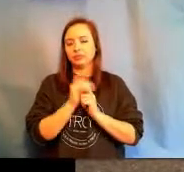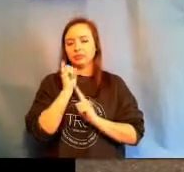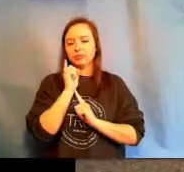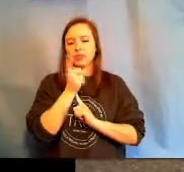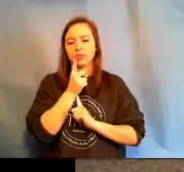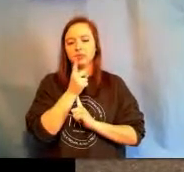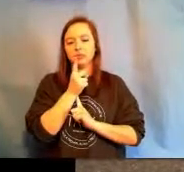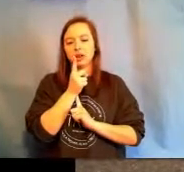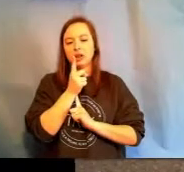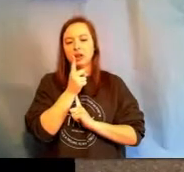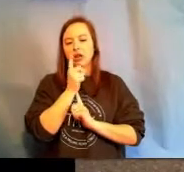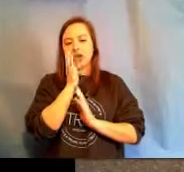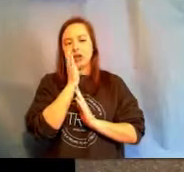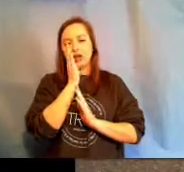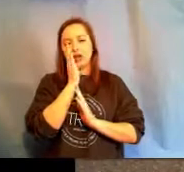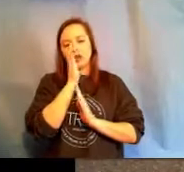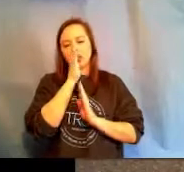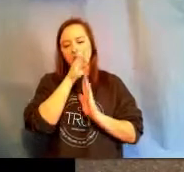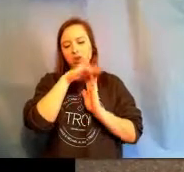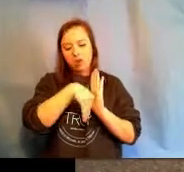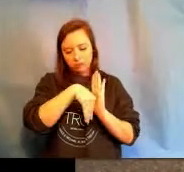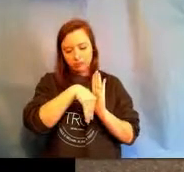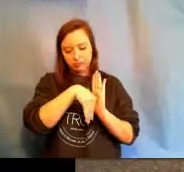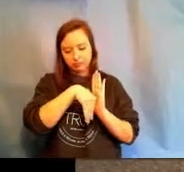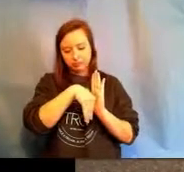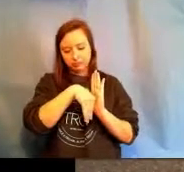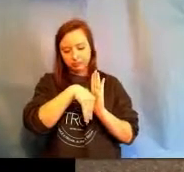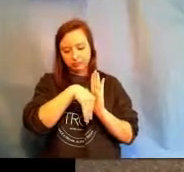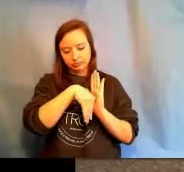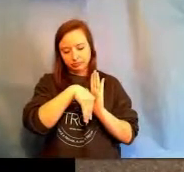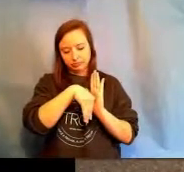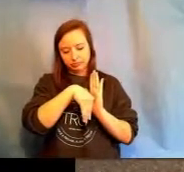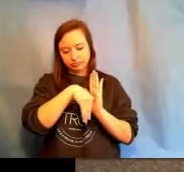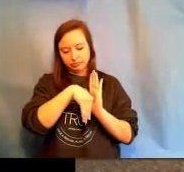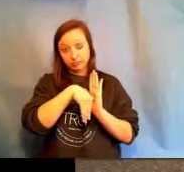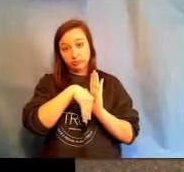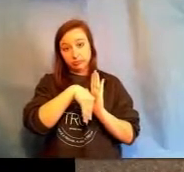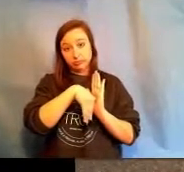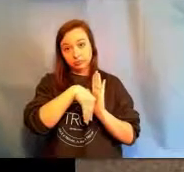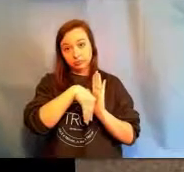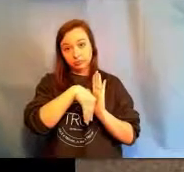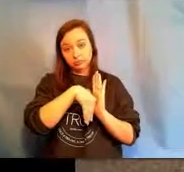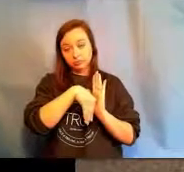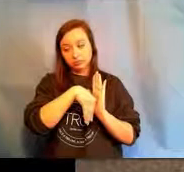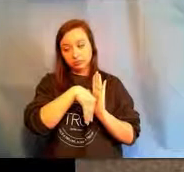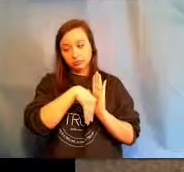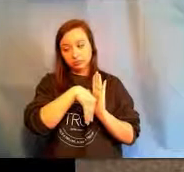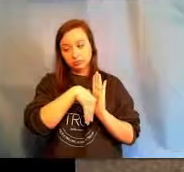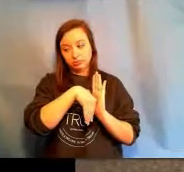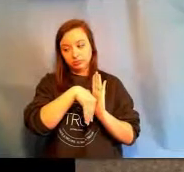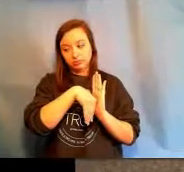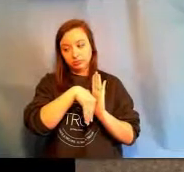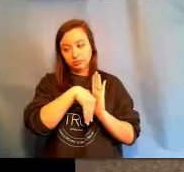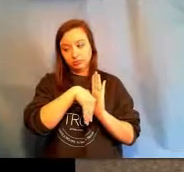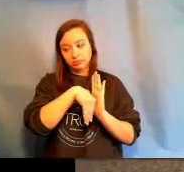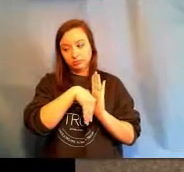is halfway around our clock. So it's moved from the 12 and gone all the way around to the 6. So we know when